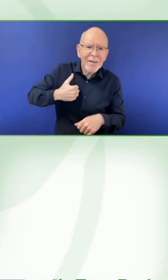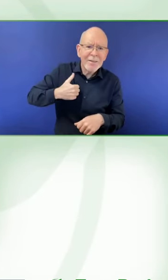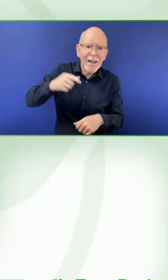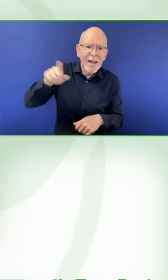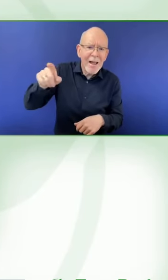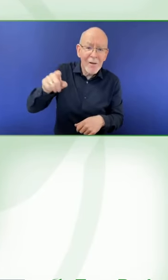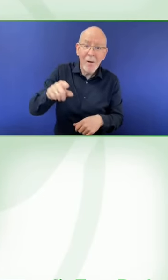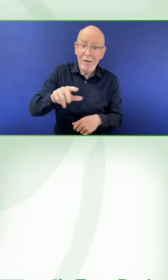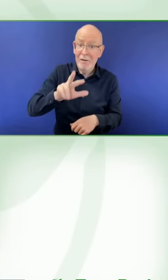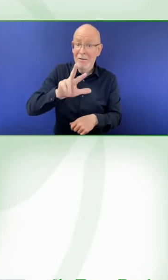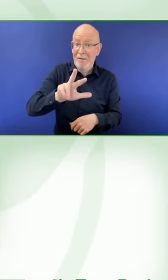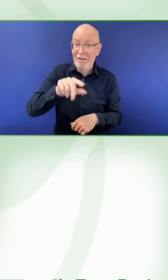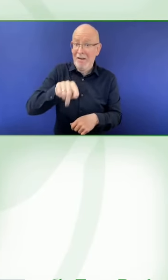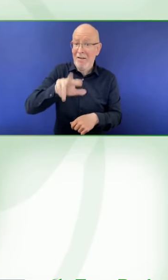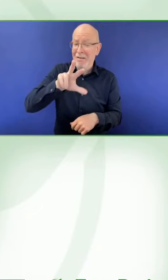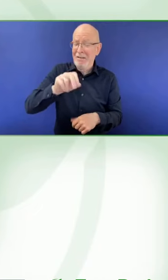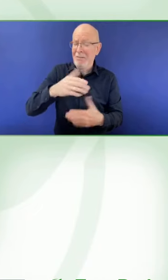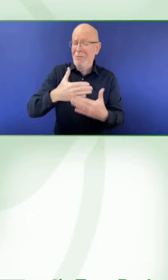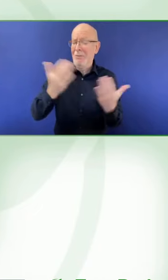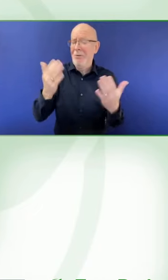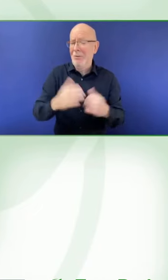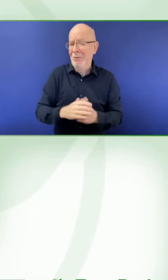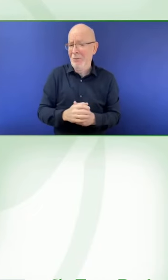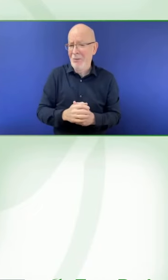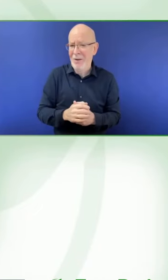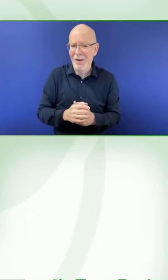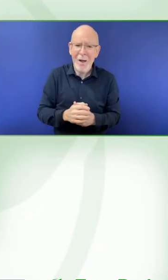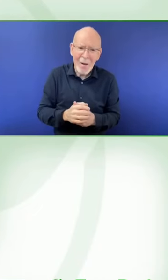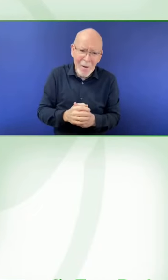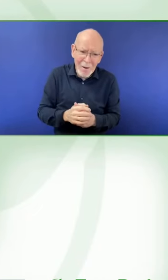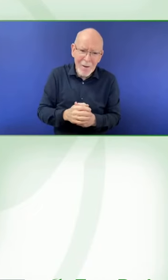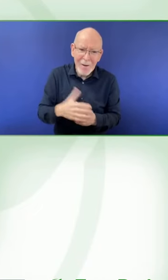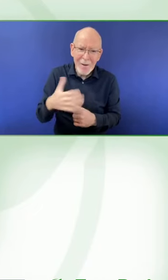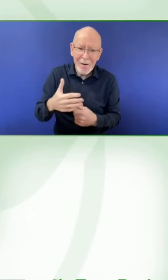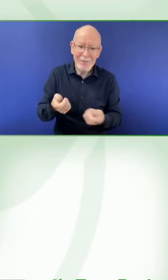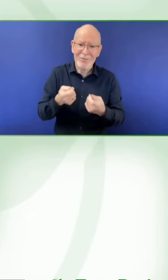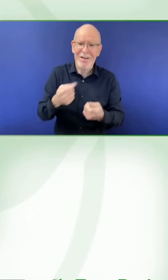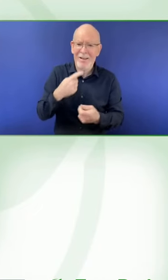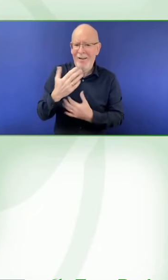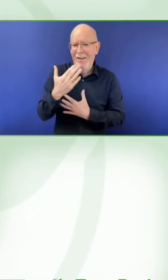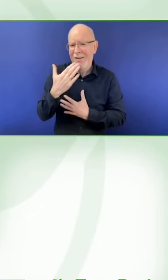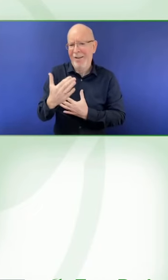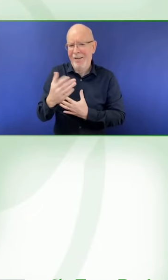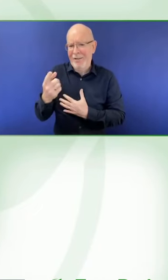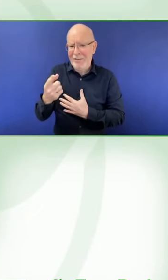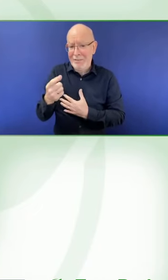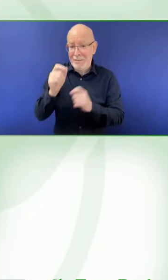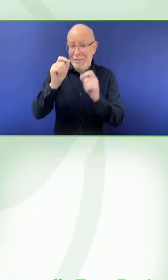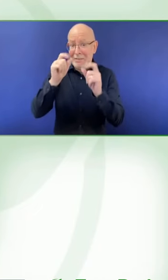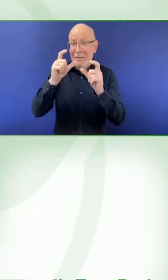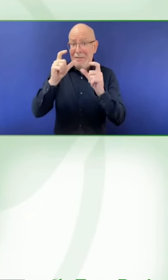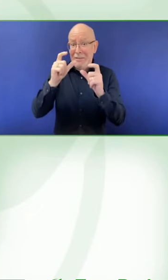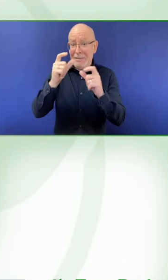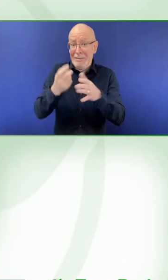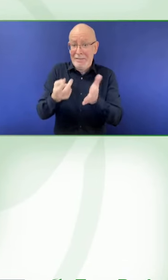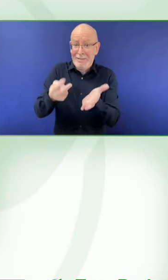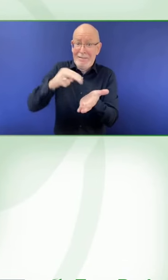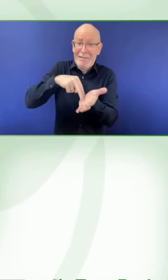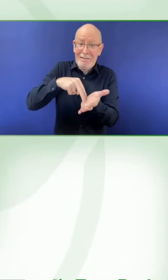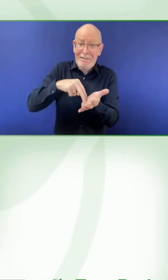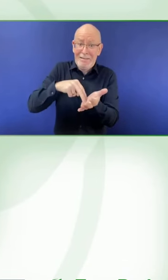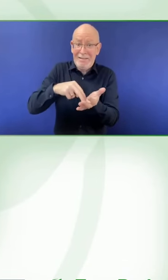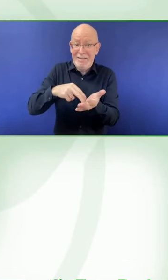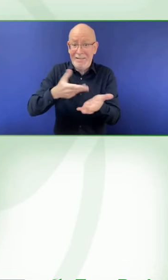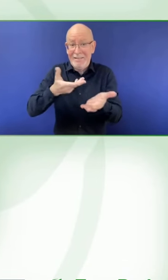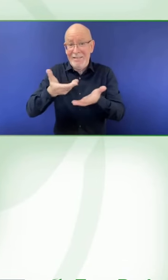and I'm already learning a lot and seeing that there's a lot of shared work that we're all